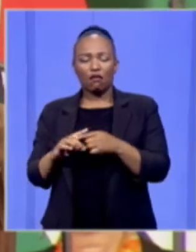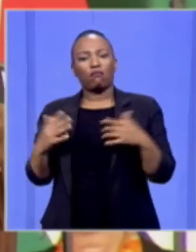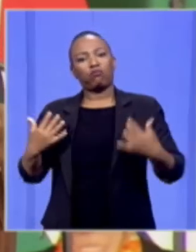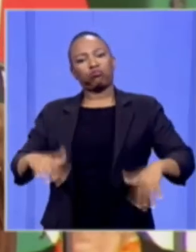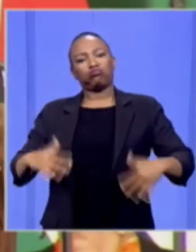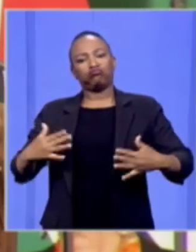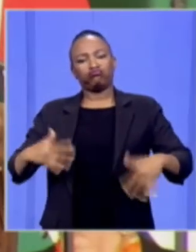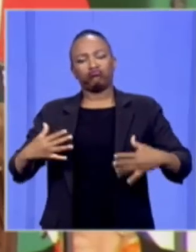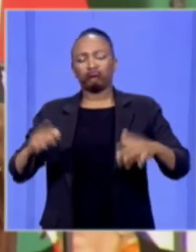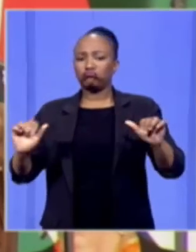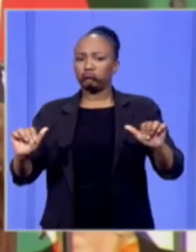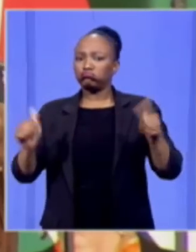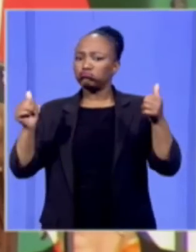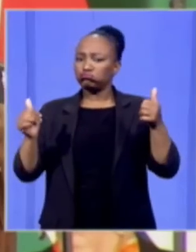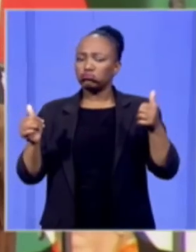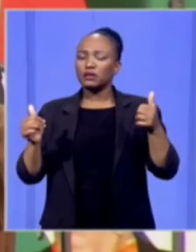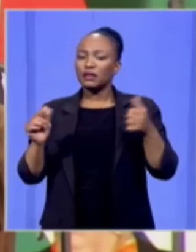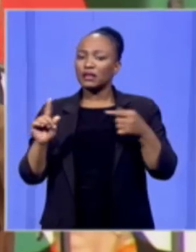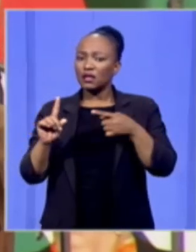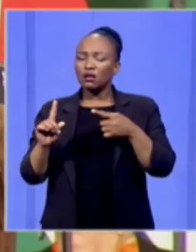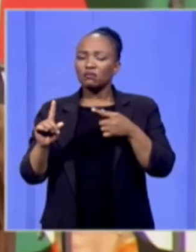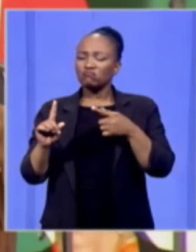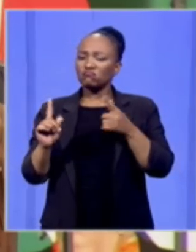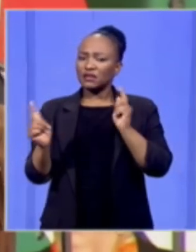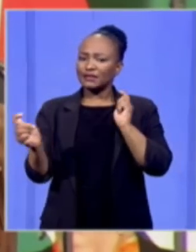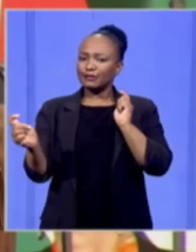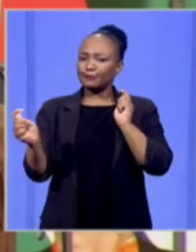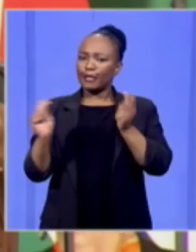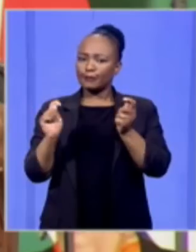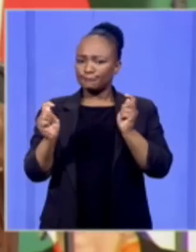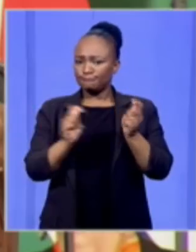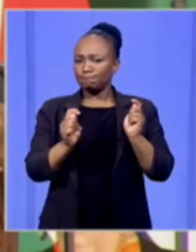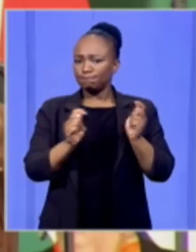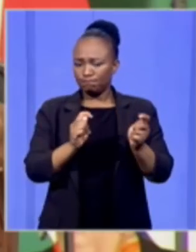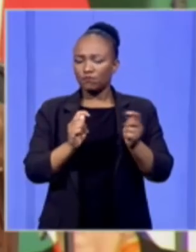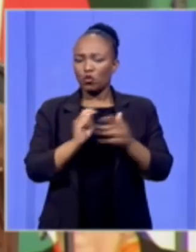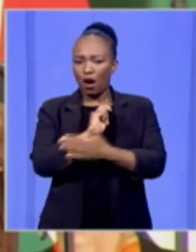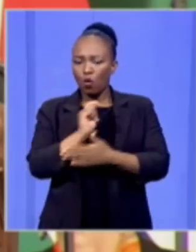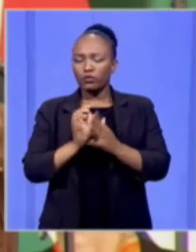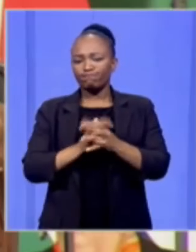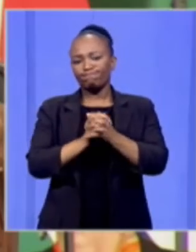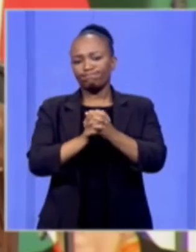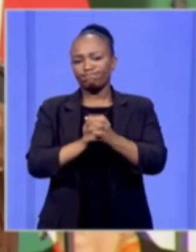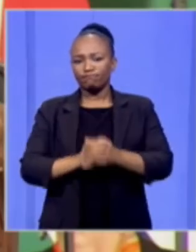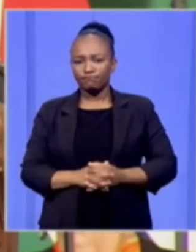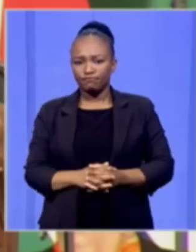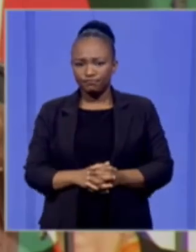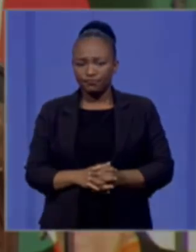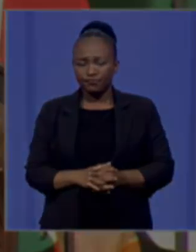a reformer, and a nation builder.